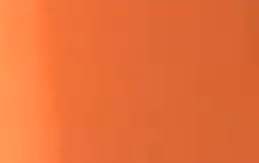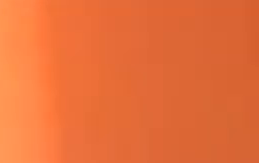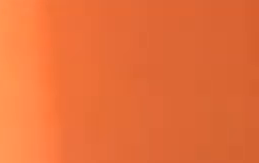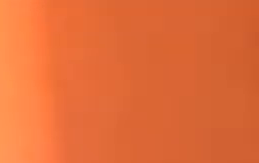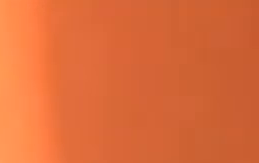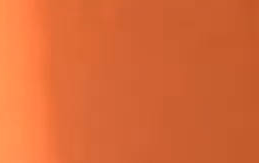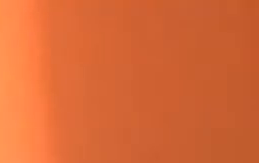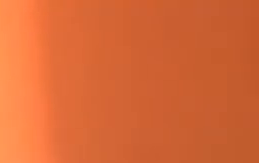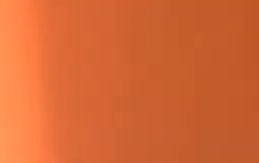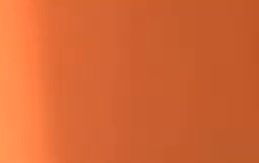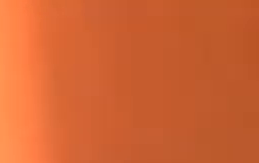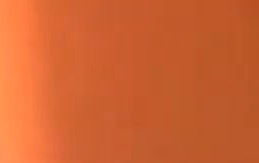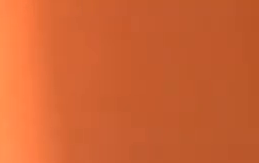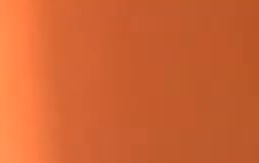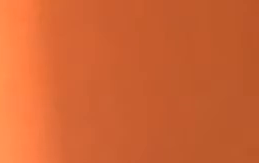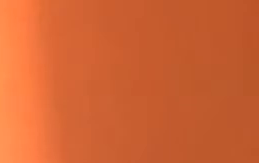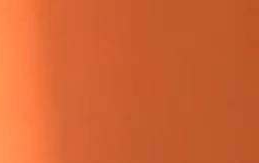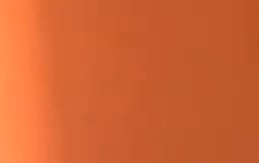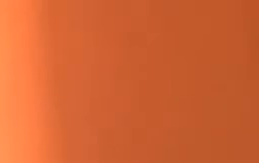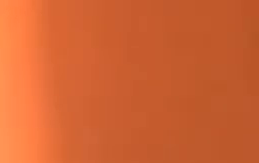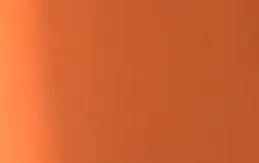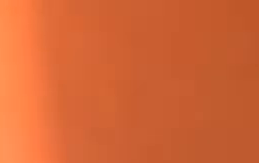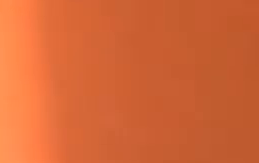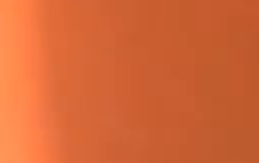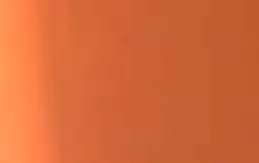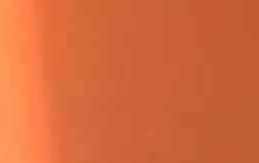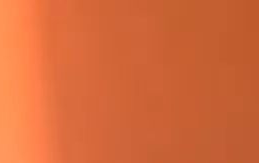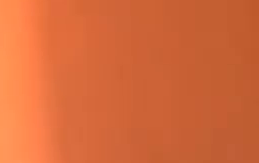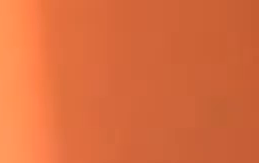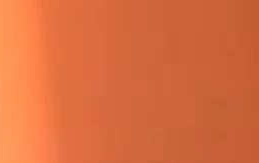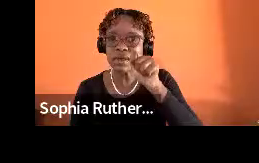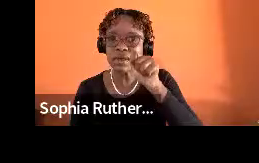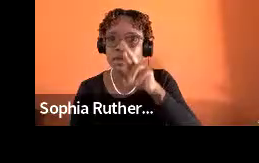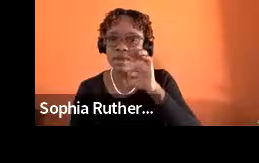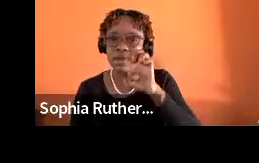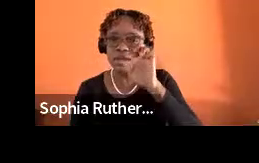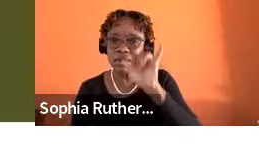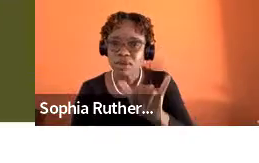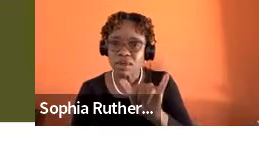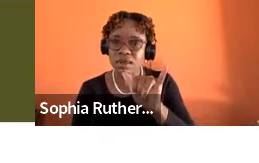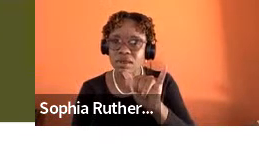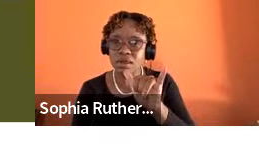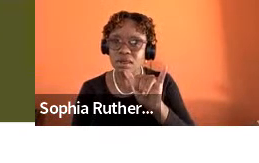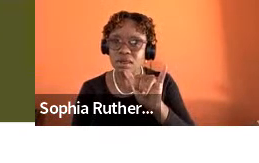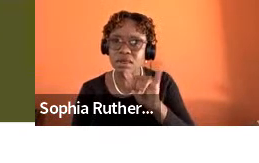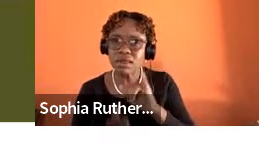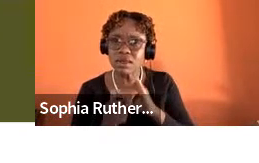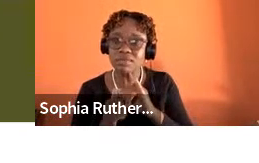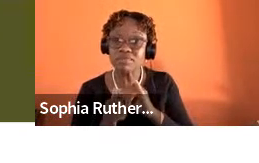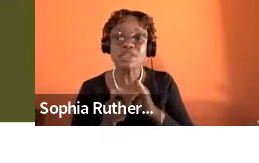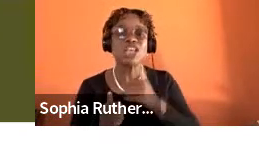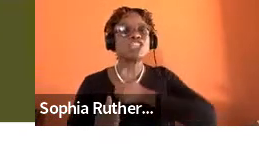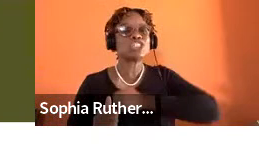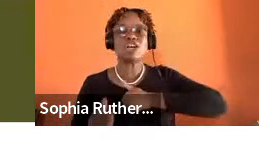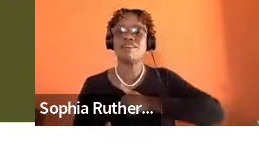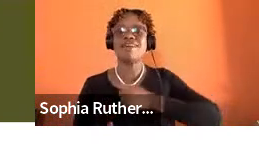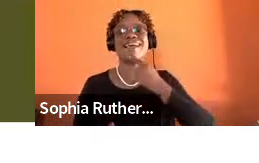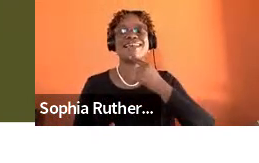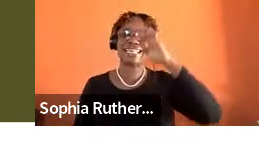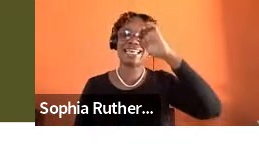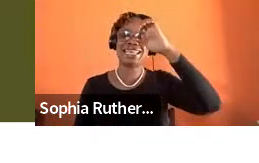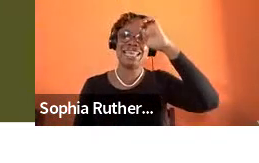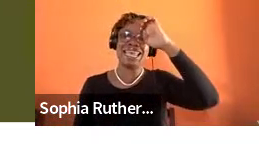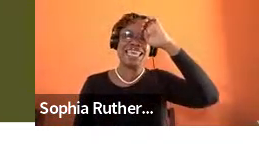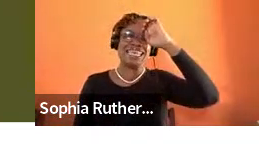Bether Parry, and he will speak on access. My apologies,